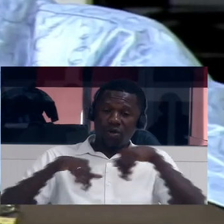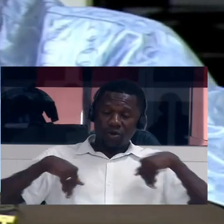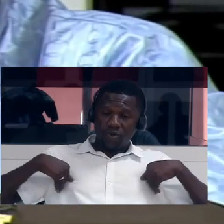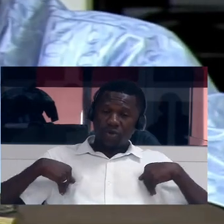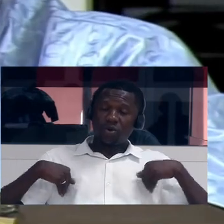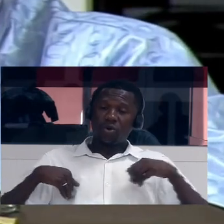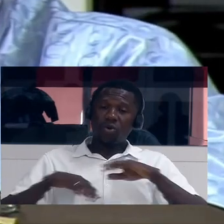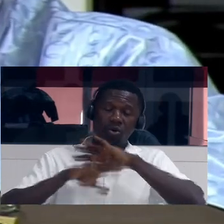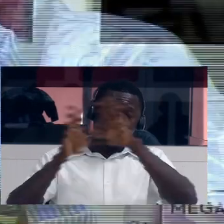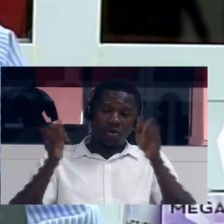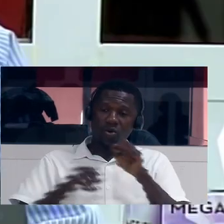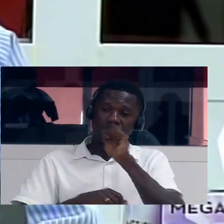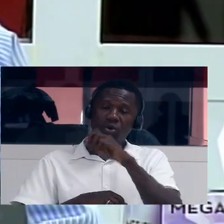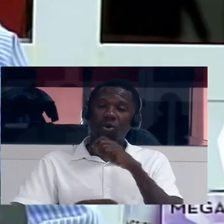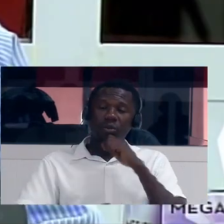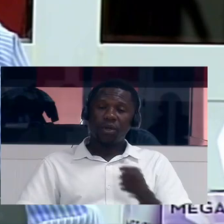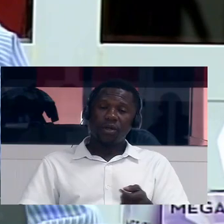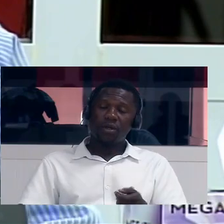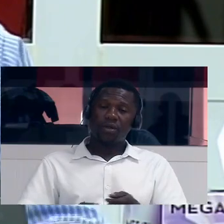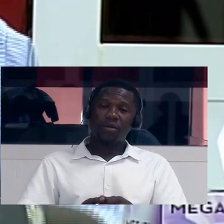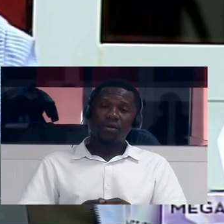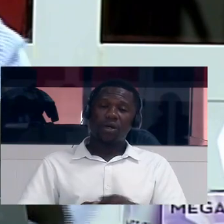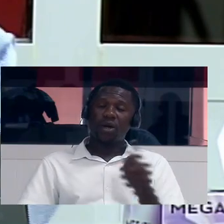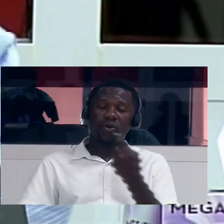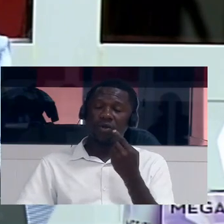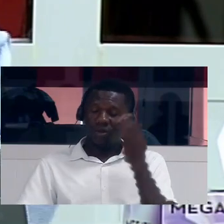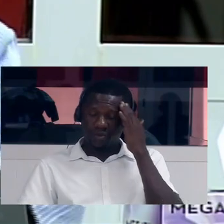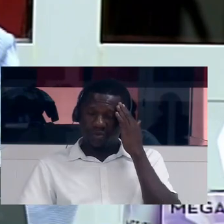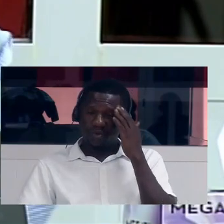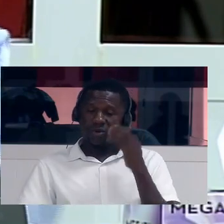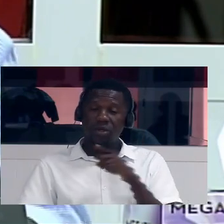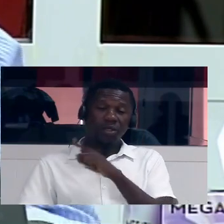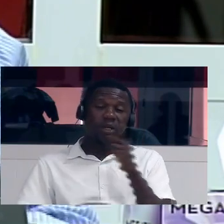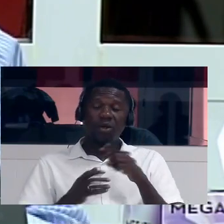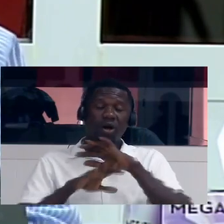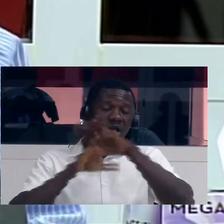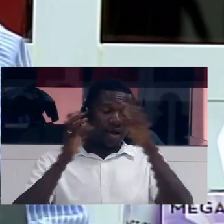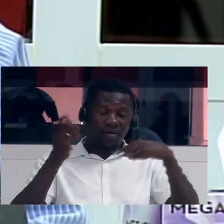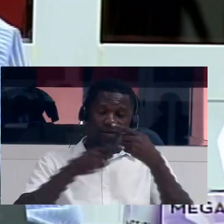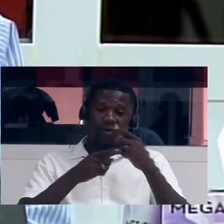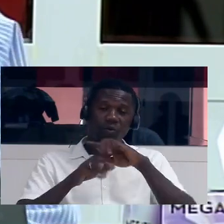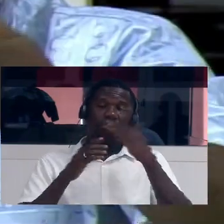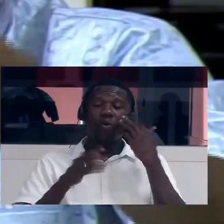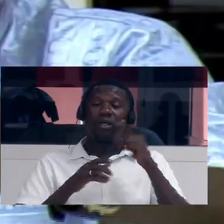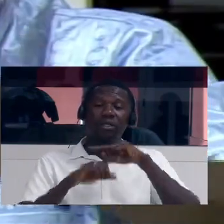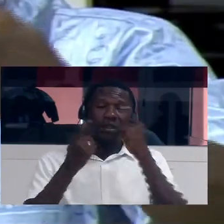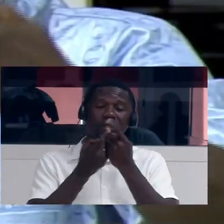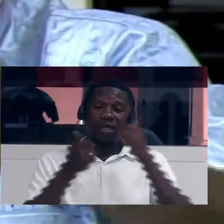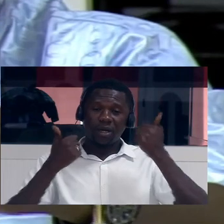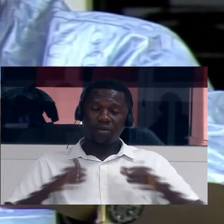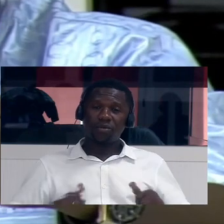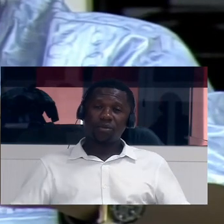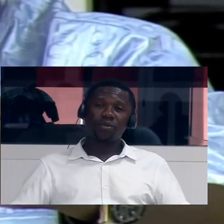withdraw all your men? I only knew all this. These are afterthoughts when things have happened. What time